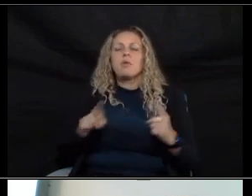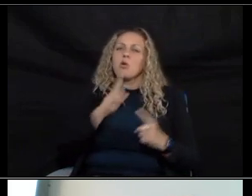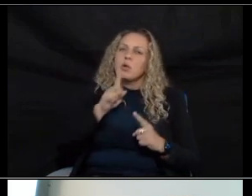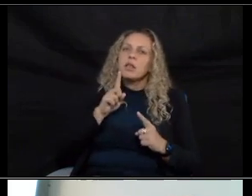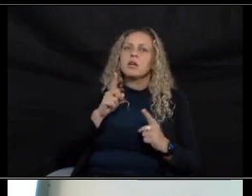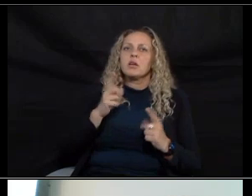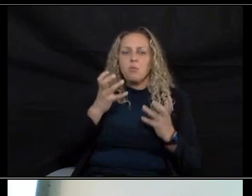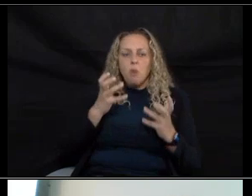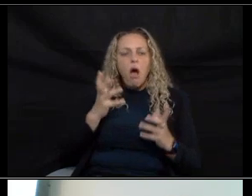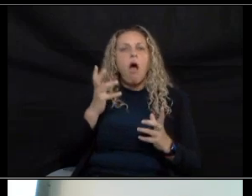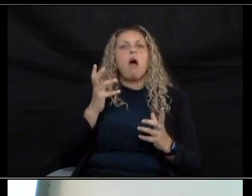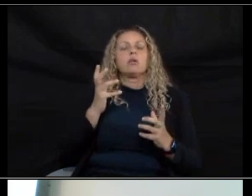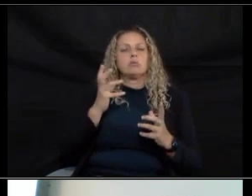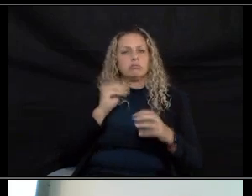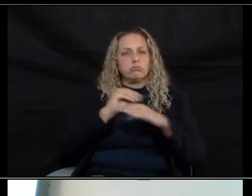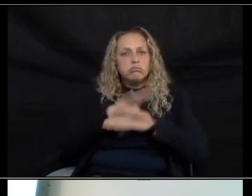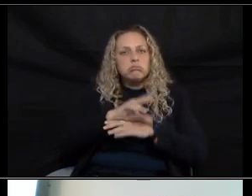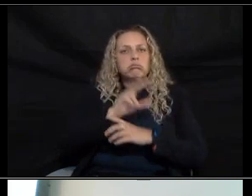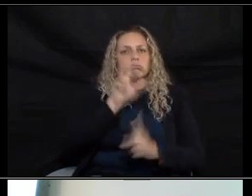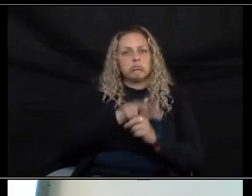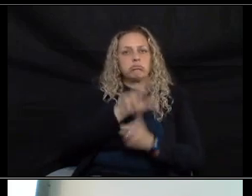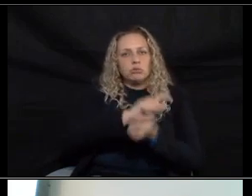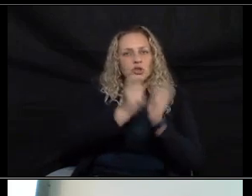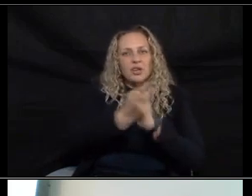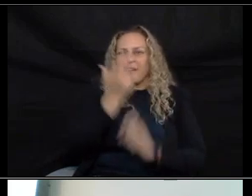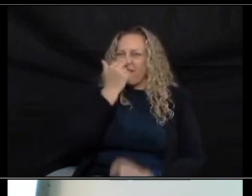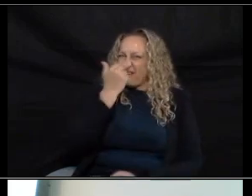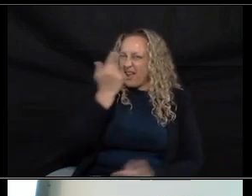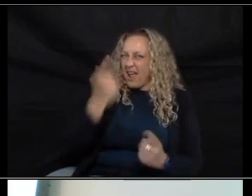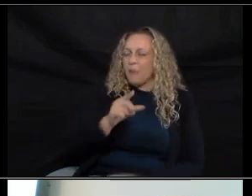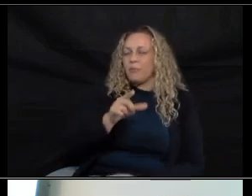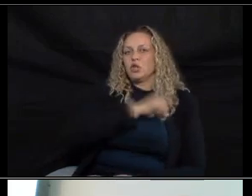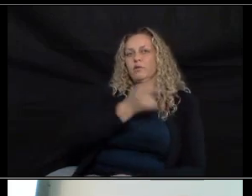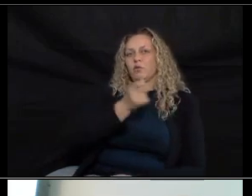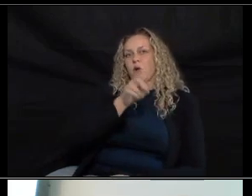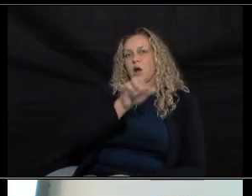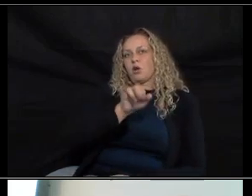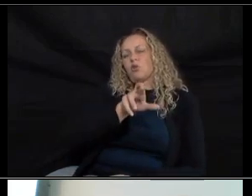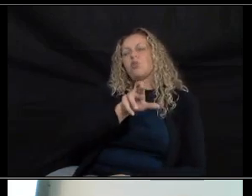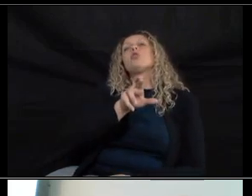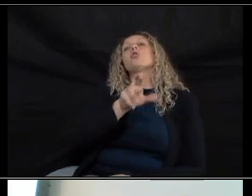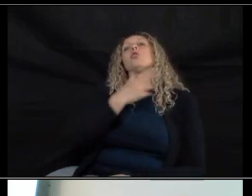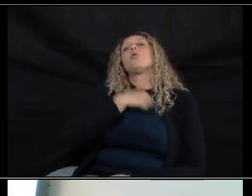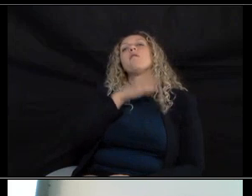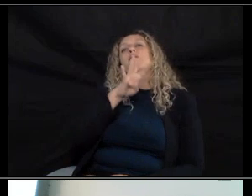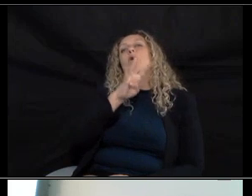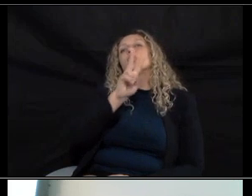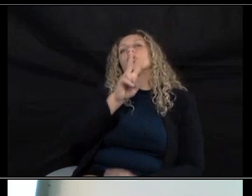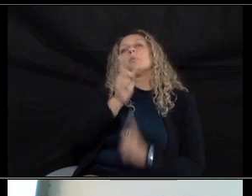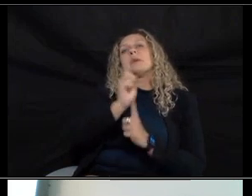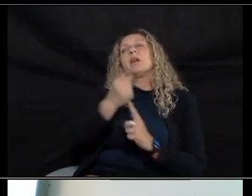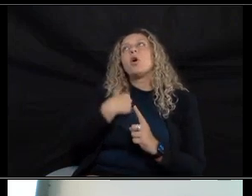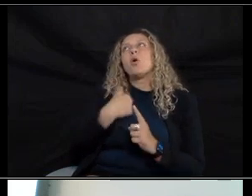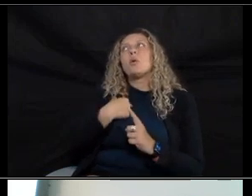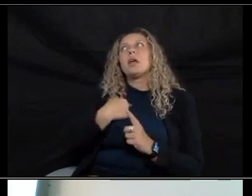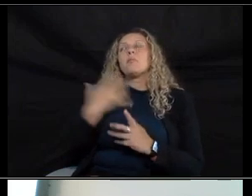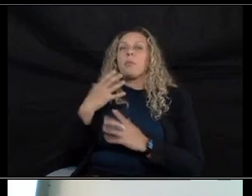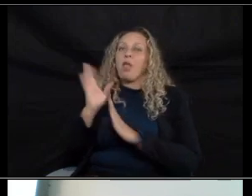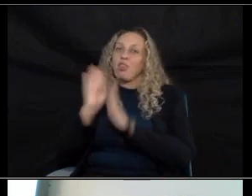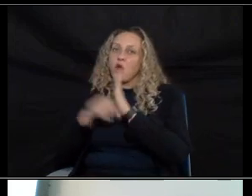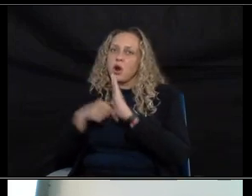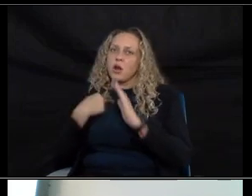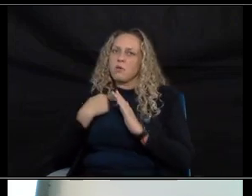change. We're trying to implement change. And funny enough, with Chief Gregory, we were on the phone for 42 minutes. We argued probably 30 of those back